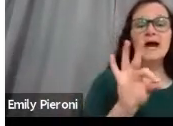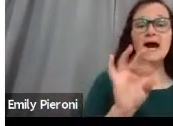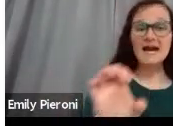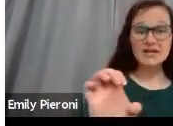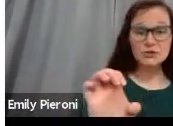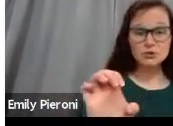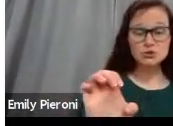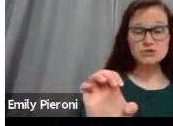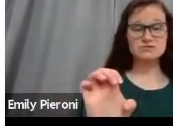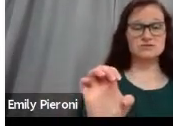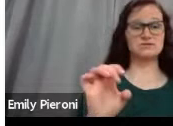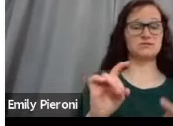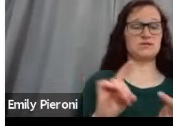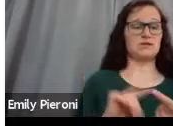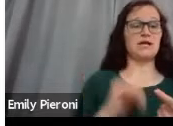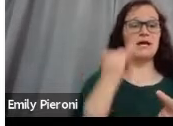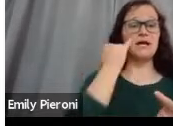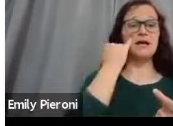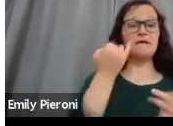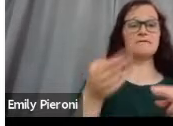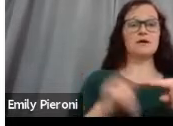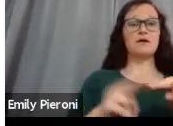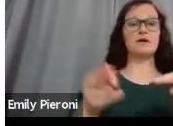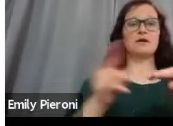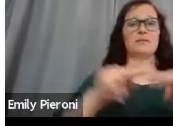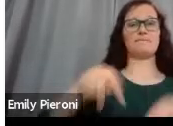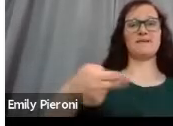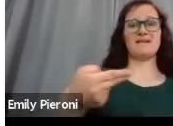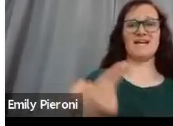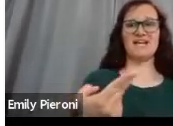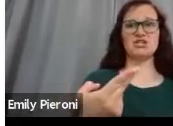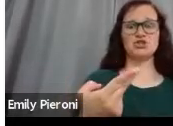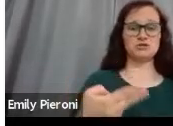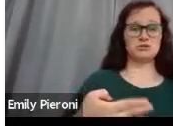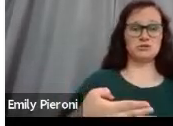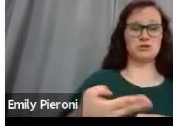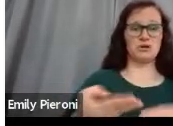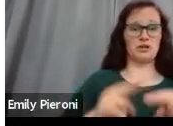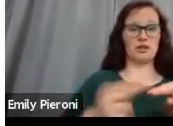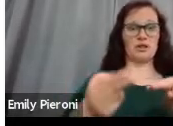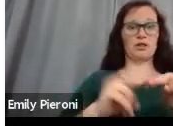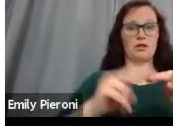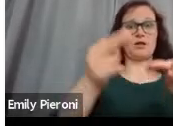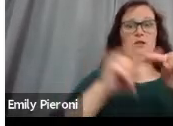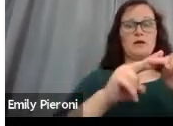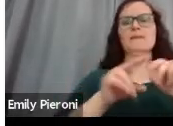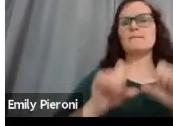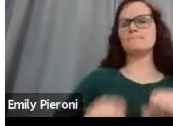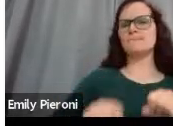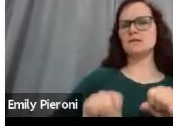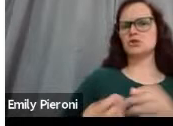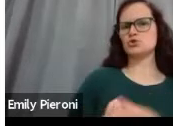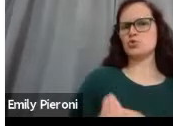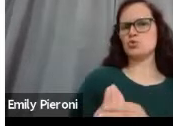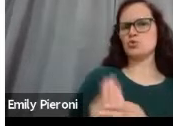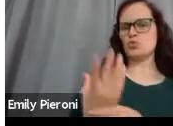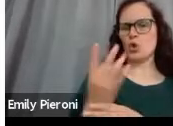the soil pH increases, these micronutrients availability to plants become